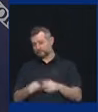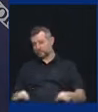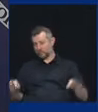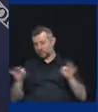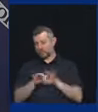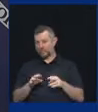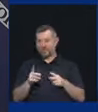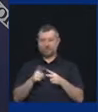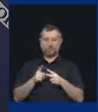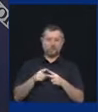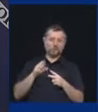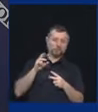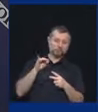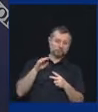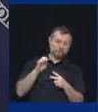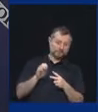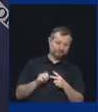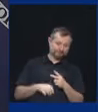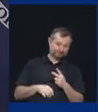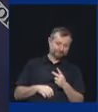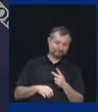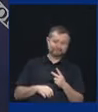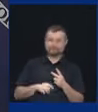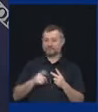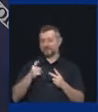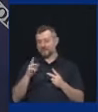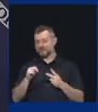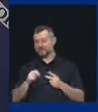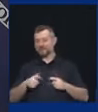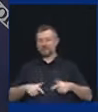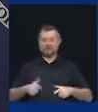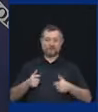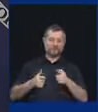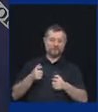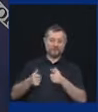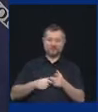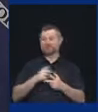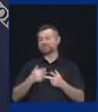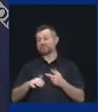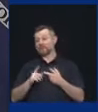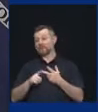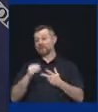Crime / gun violence and homelessness.